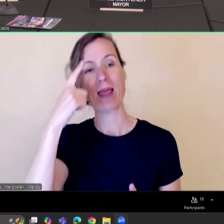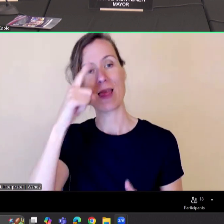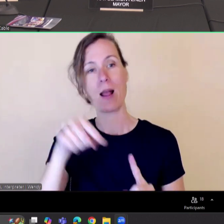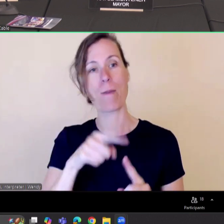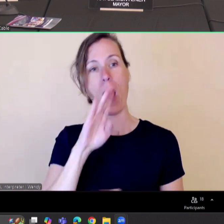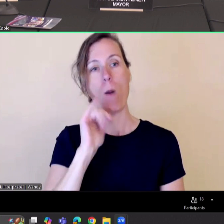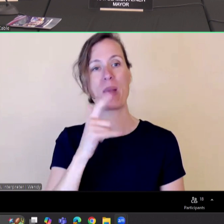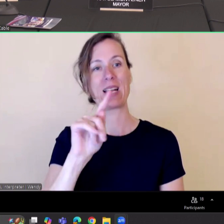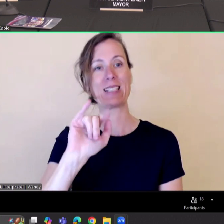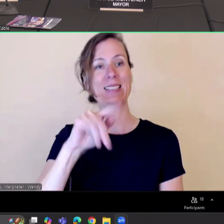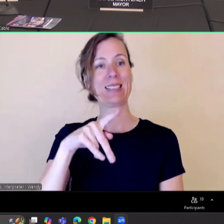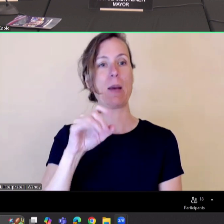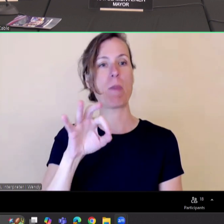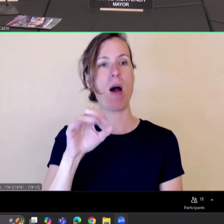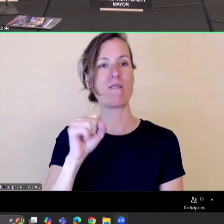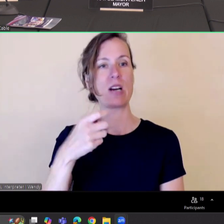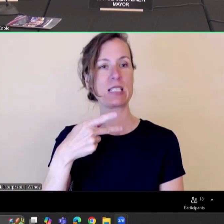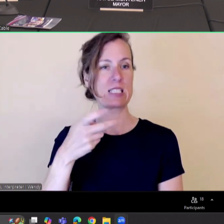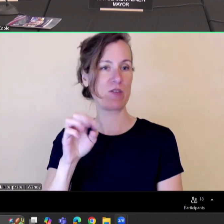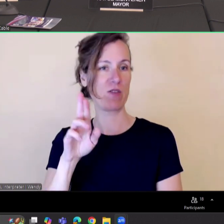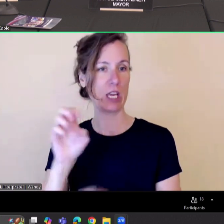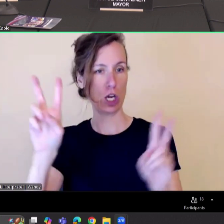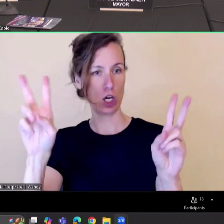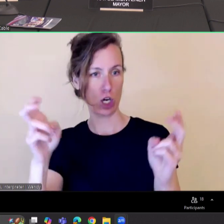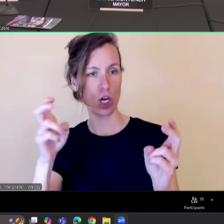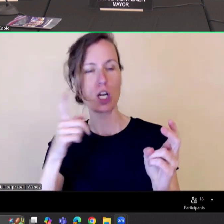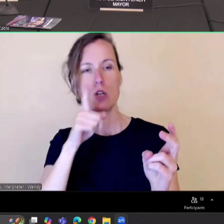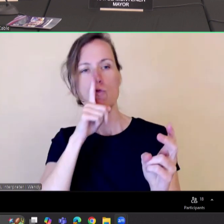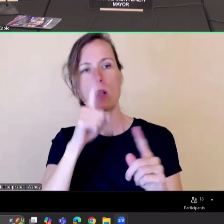certainly to protect the lives of our residents.